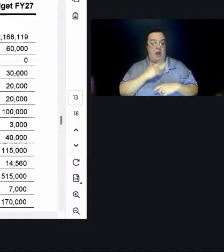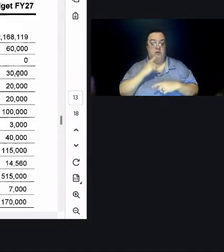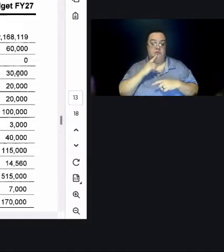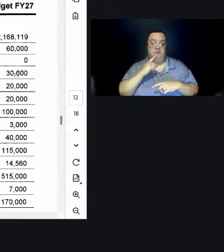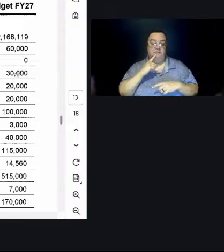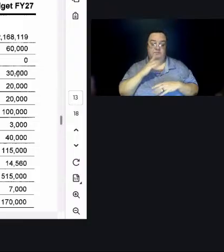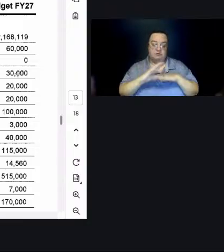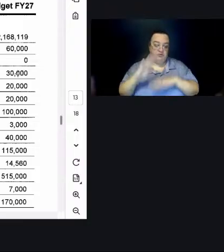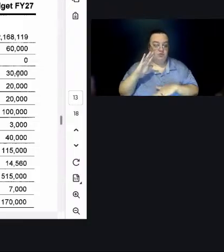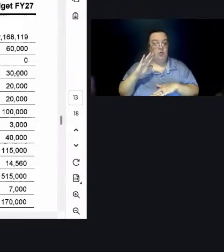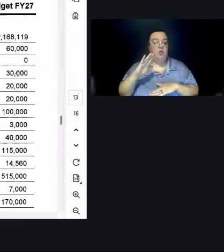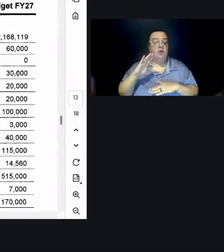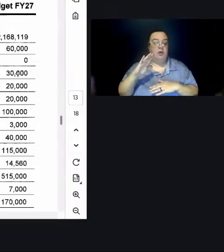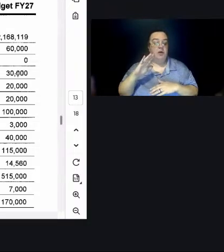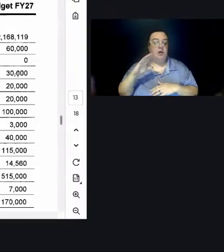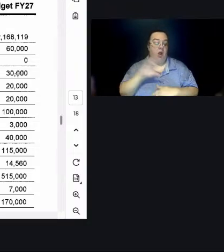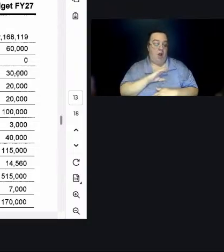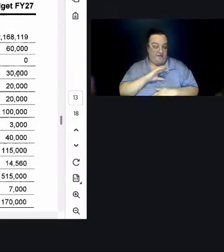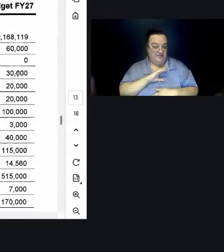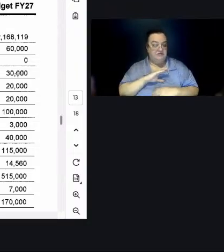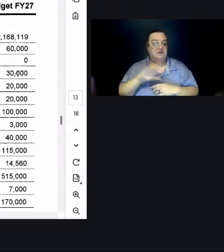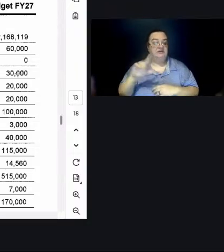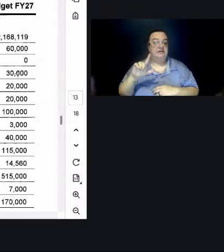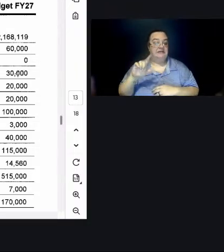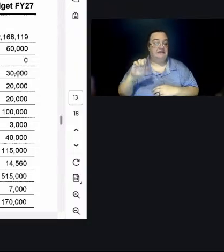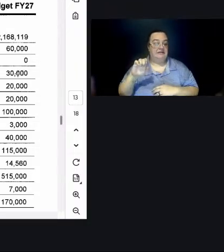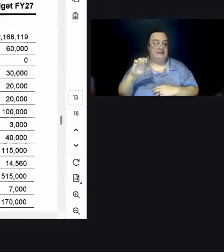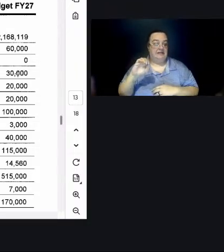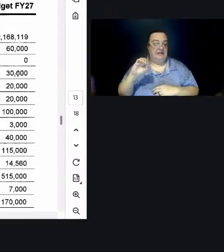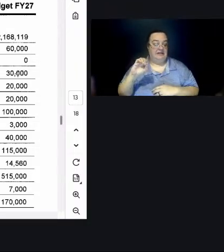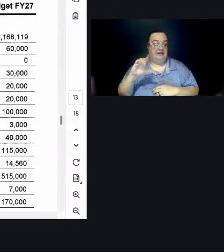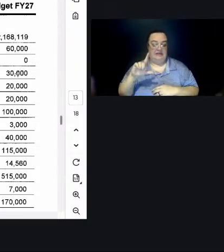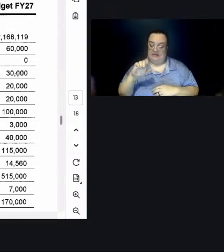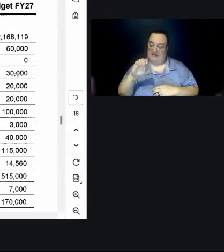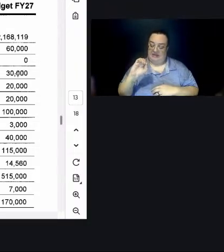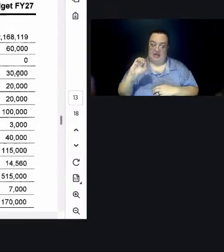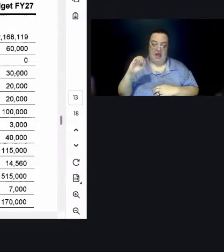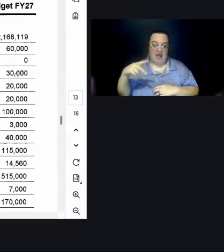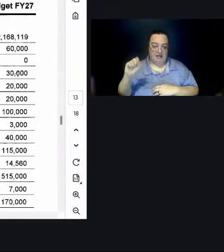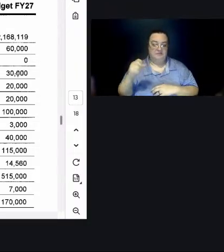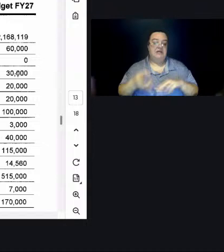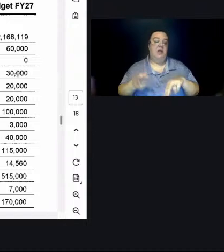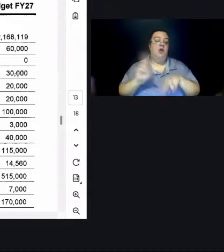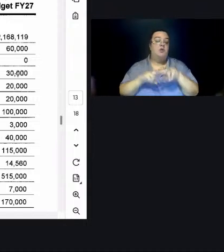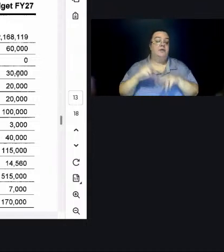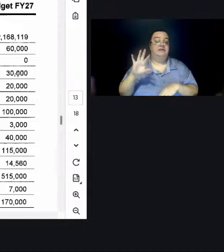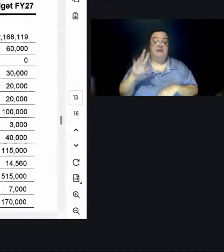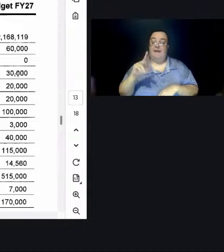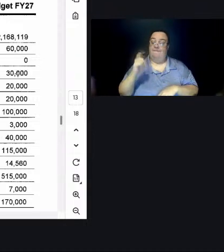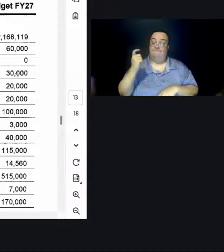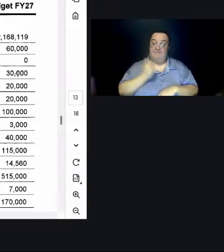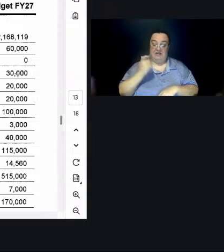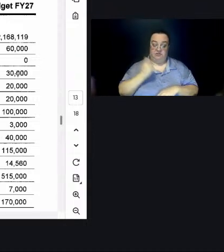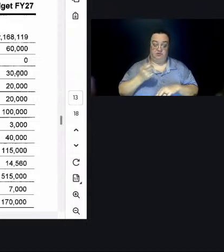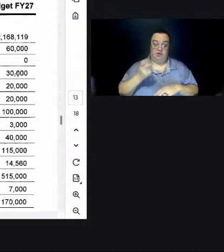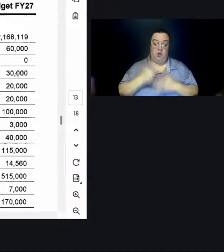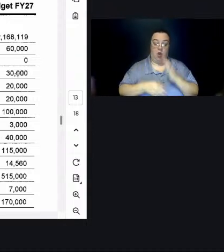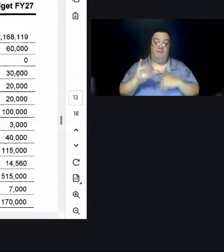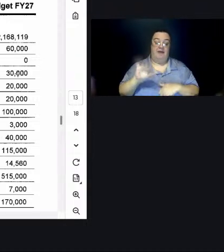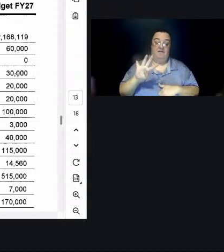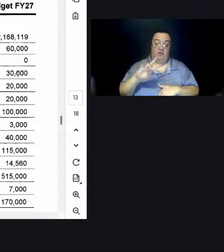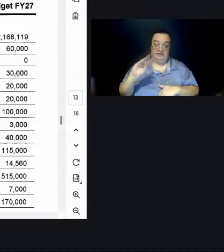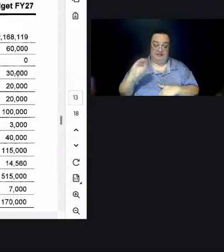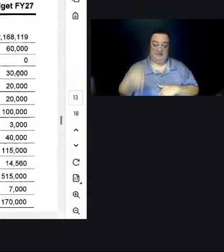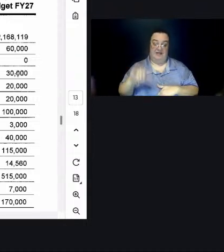LEOPS has increased the pension costs by 47%. That's a $240,000 increase over what